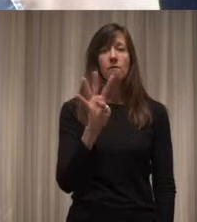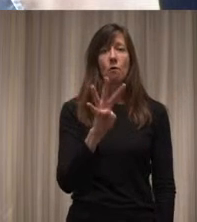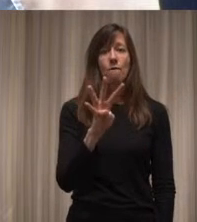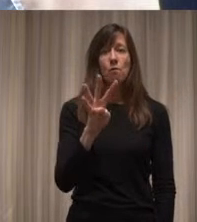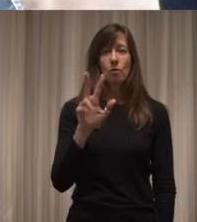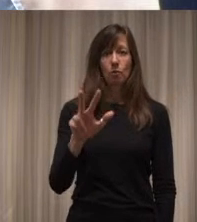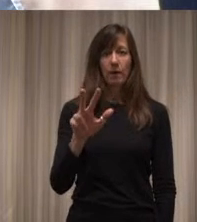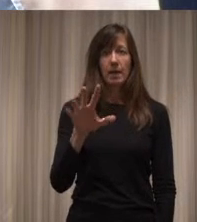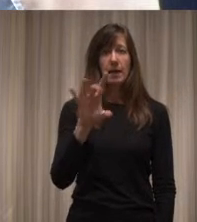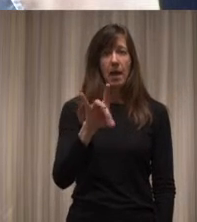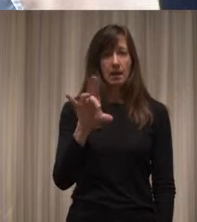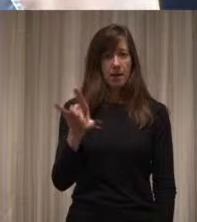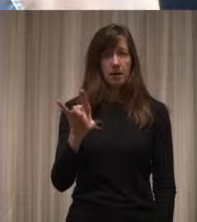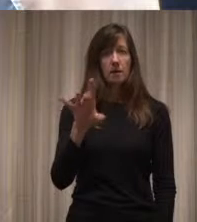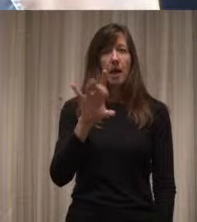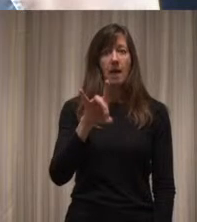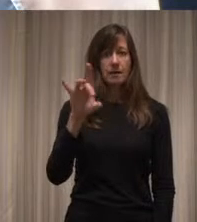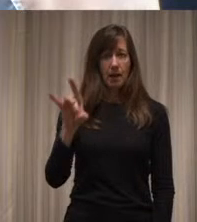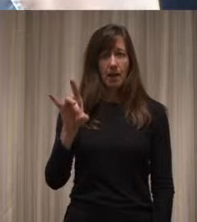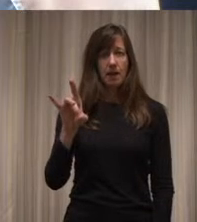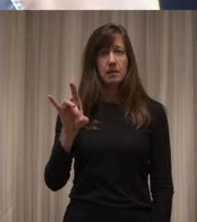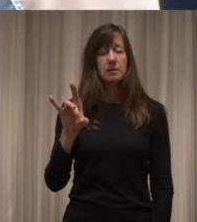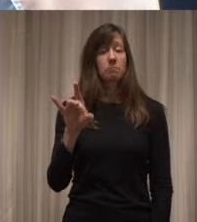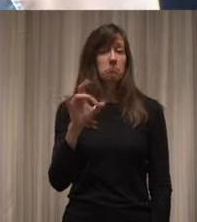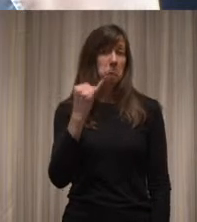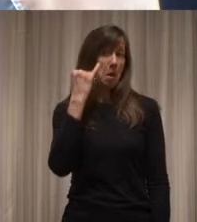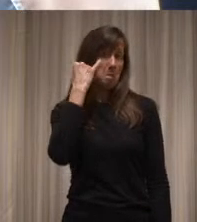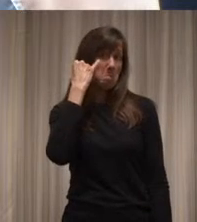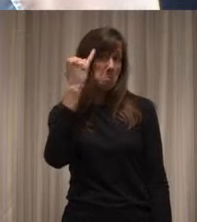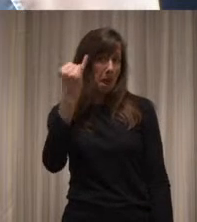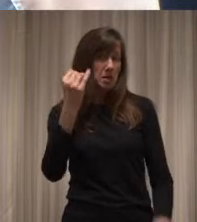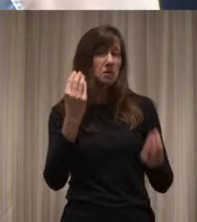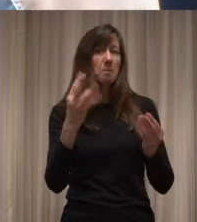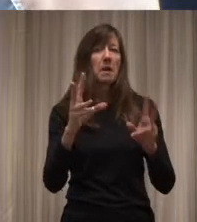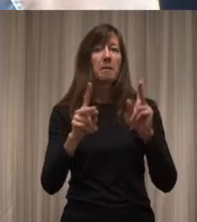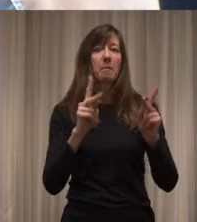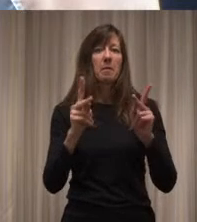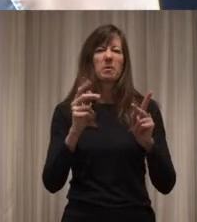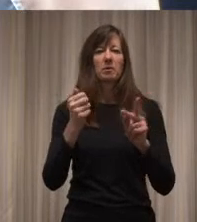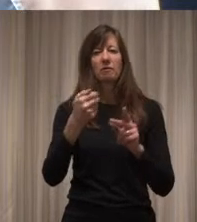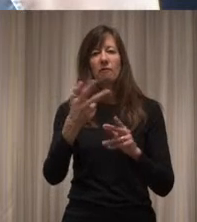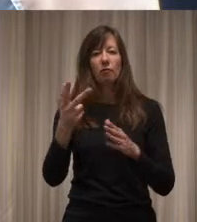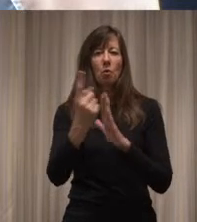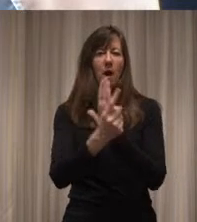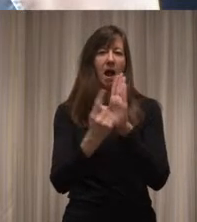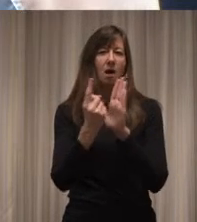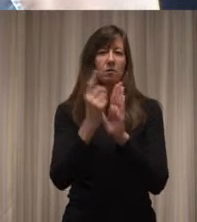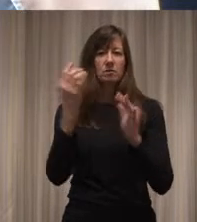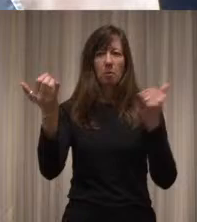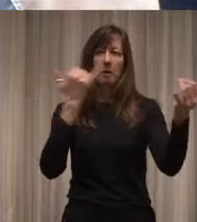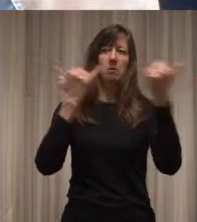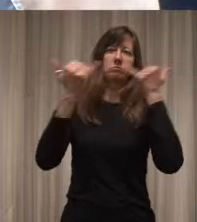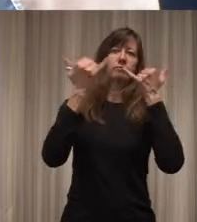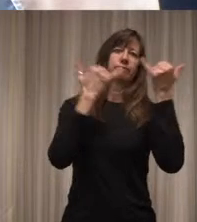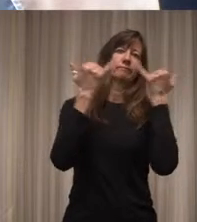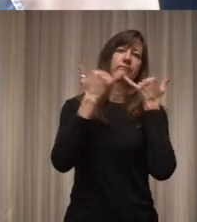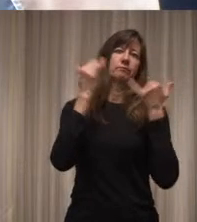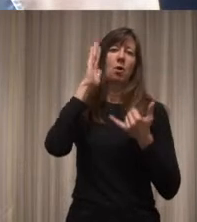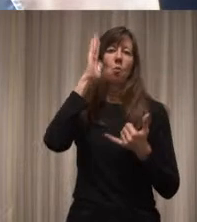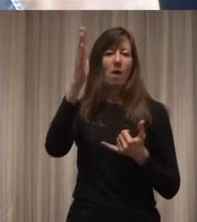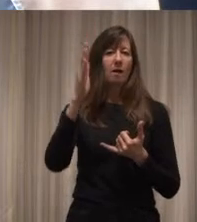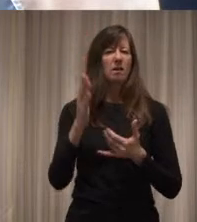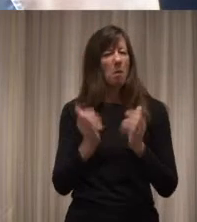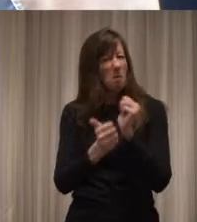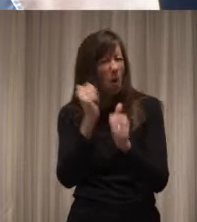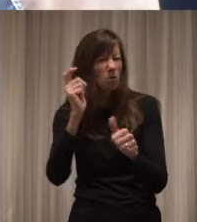845-443-8888. I imagine we might get a lot of calls in the next few hours. Normally, we're pretty quick at getting back. If we're